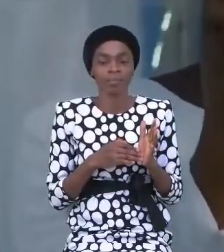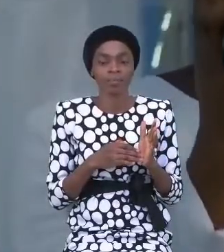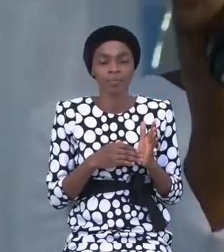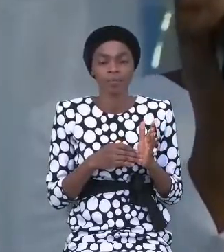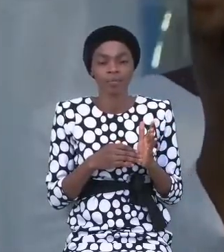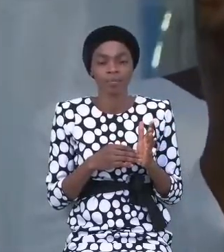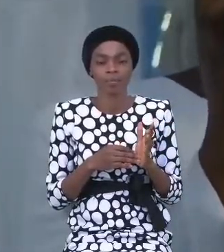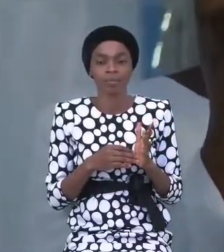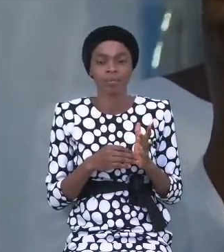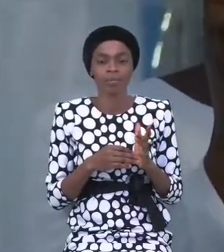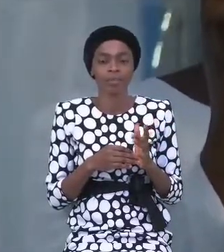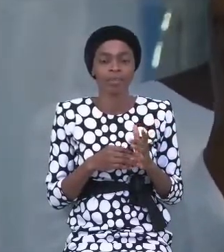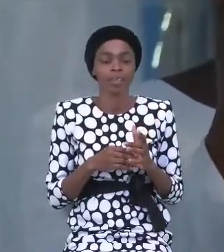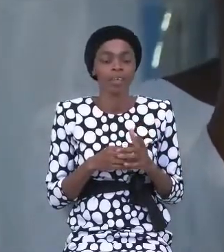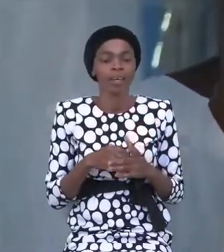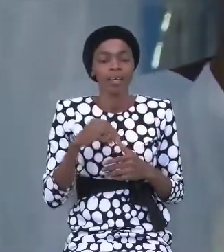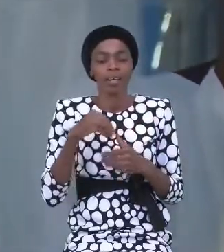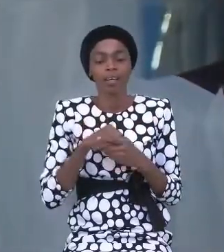In one